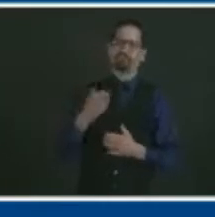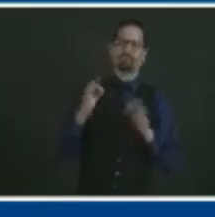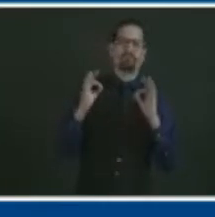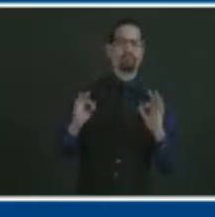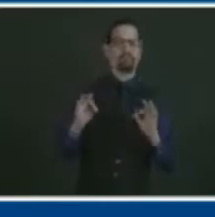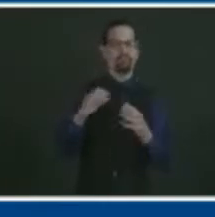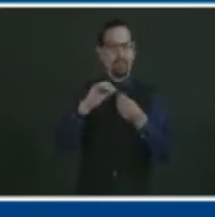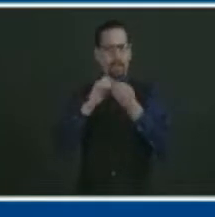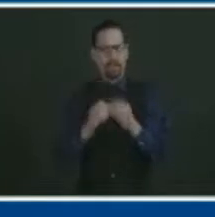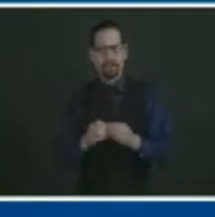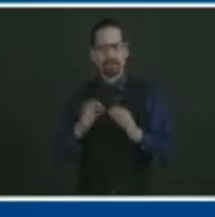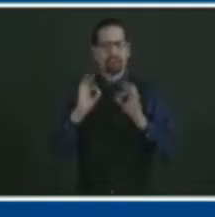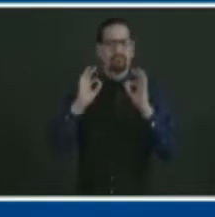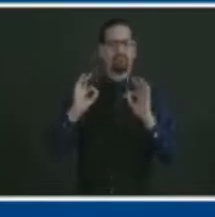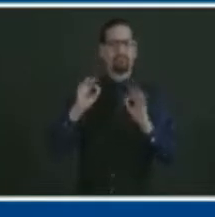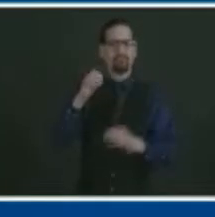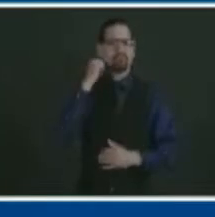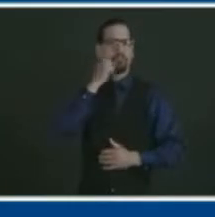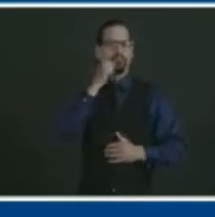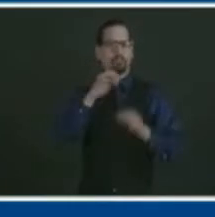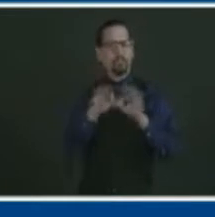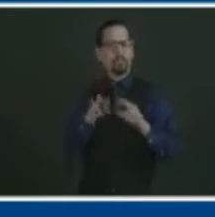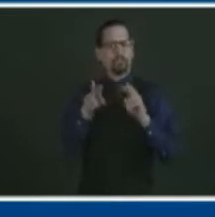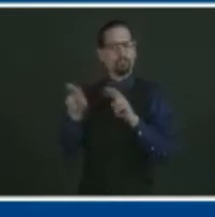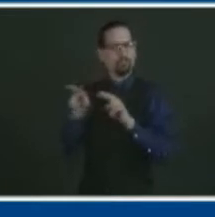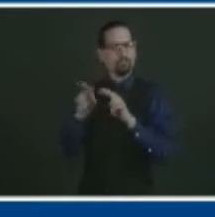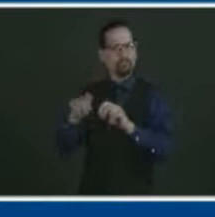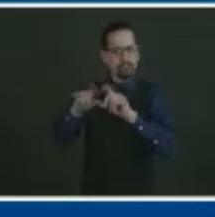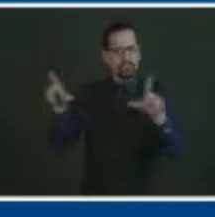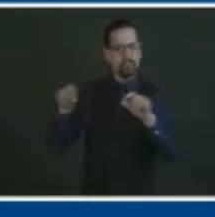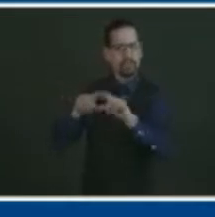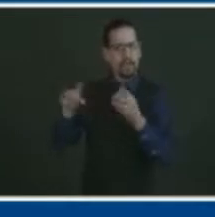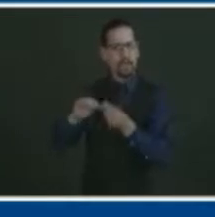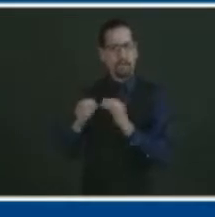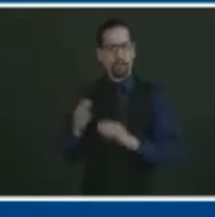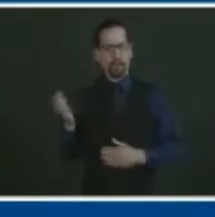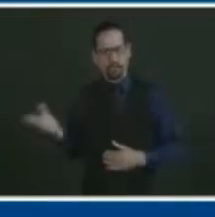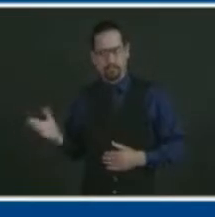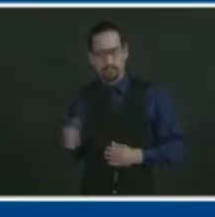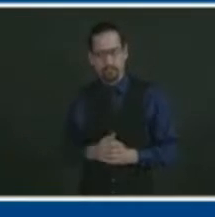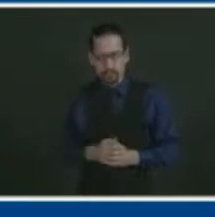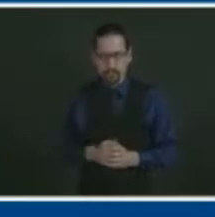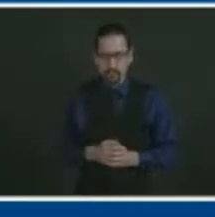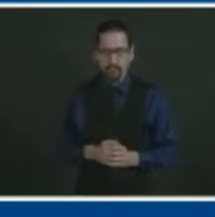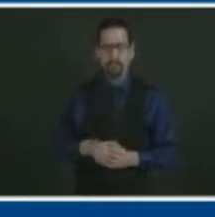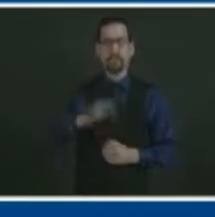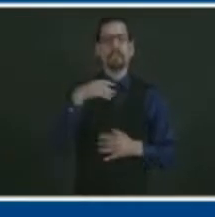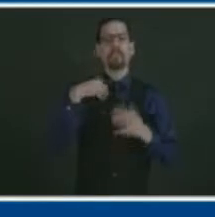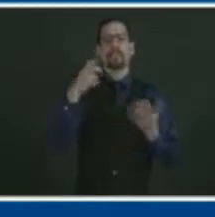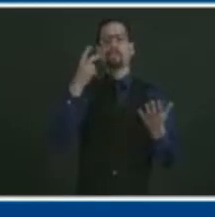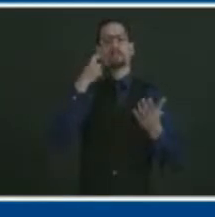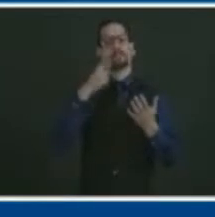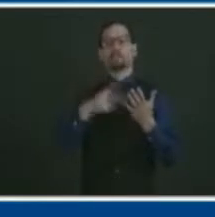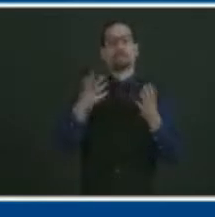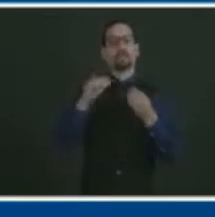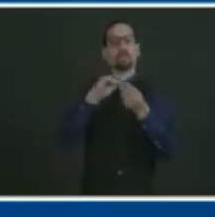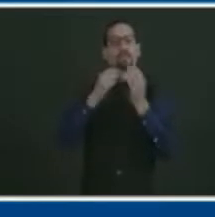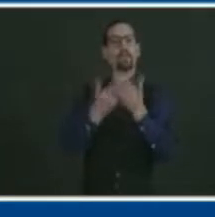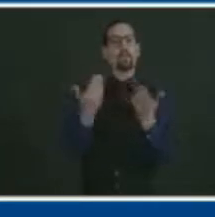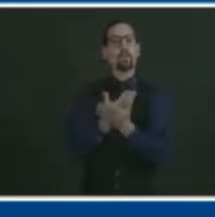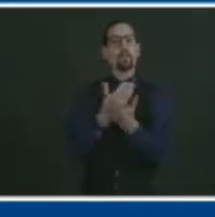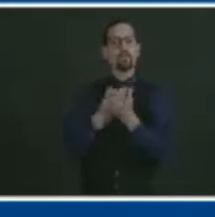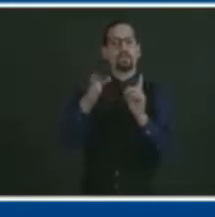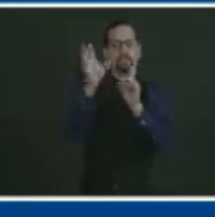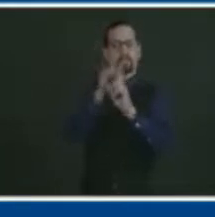it's an encouraging picture. We continue to see a positivity rate below 5%, which